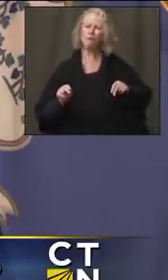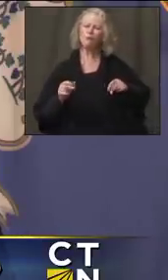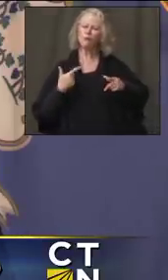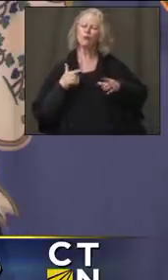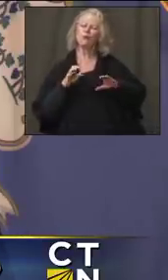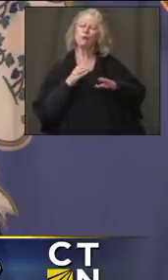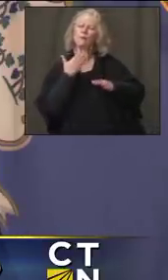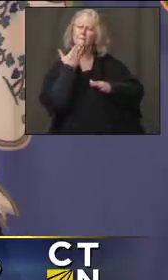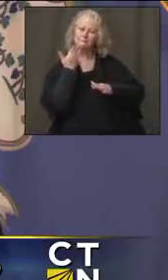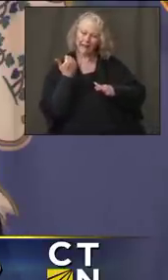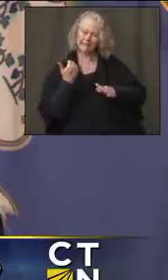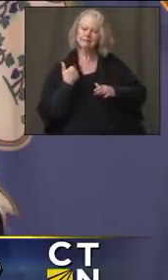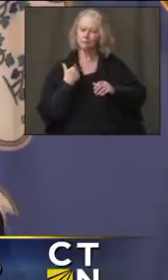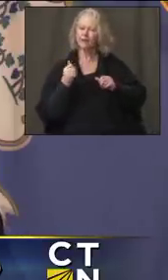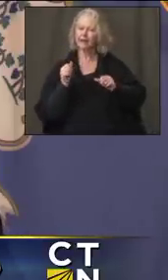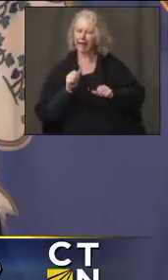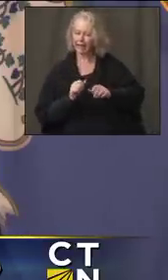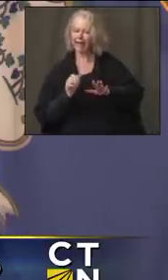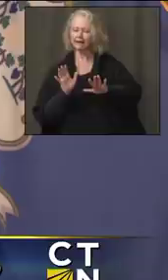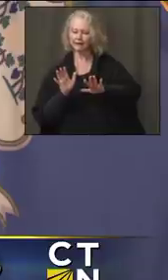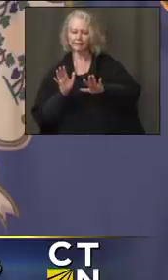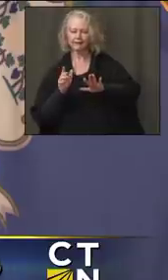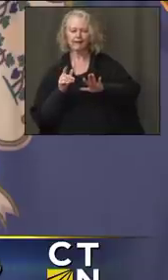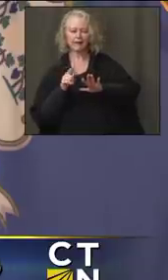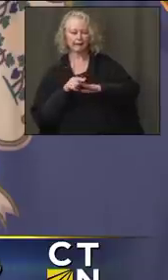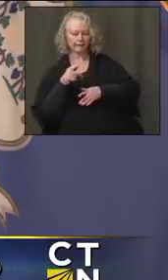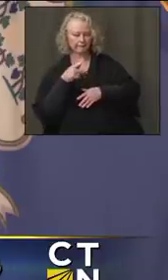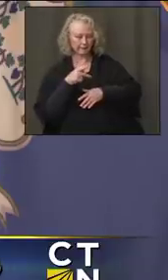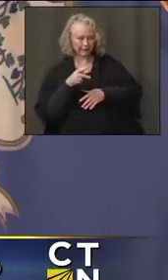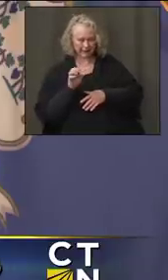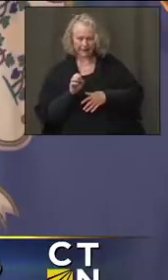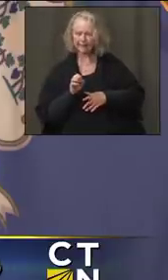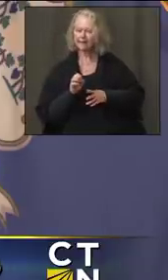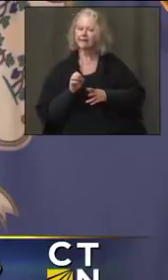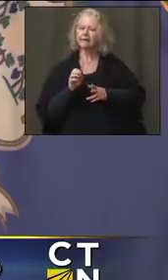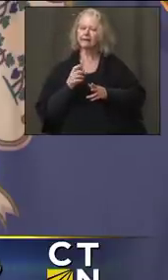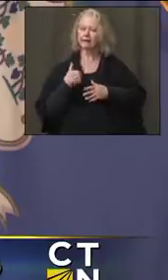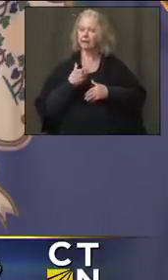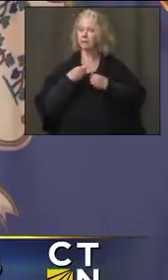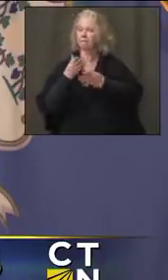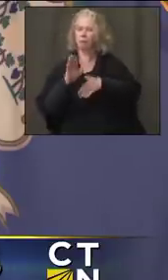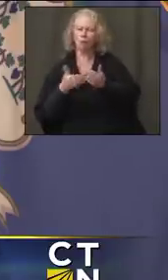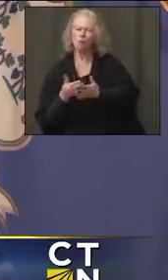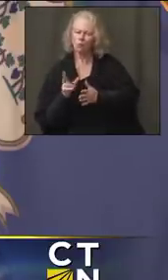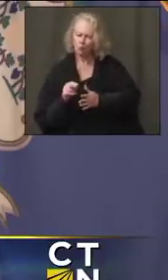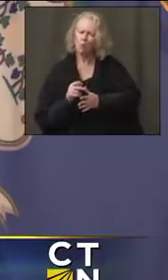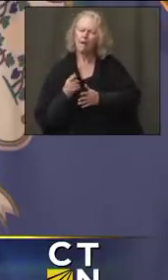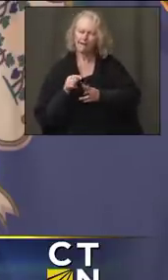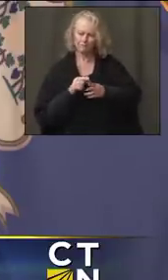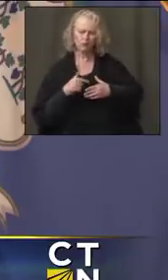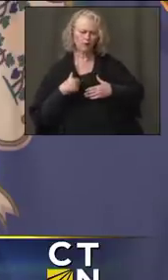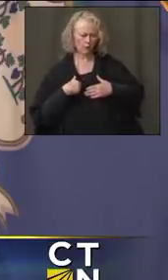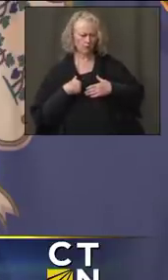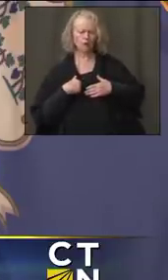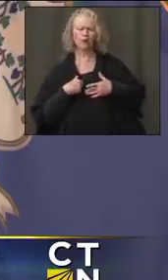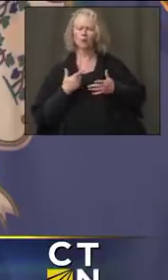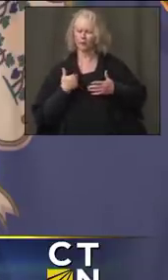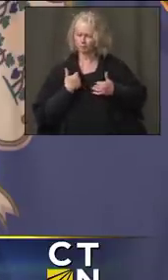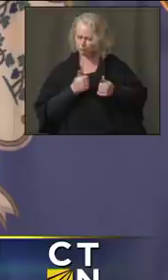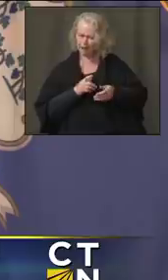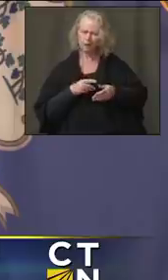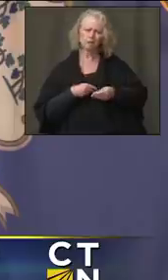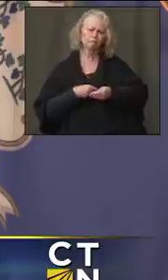best you can on your own as well when it comes to PPE and other things. Look, you're right. We got money out to the